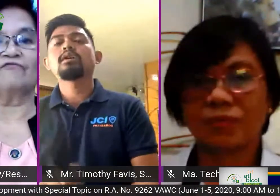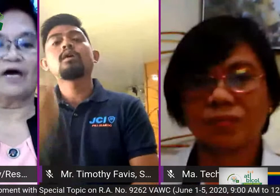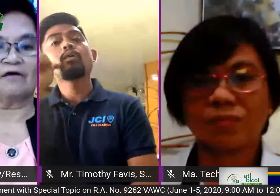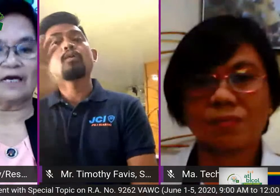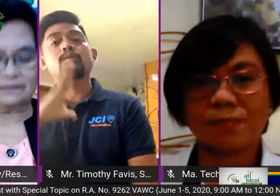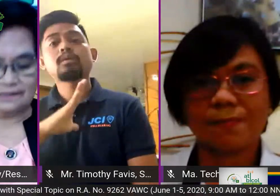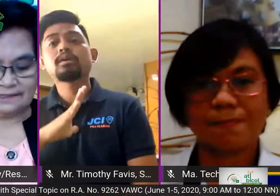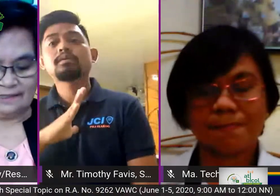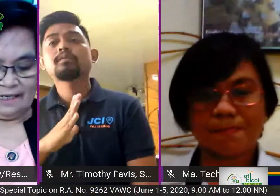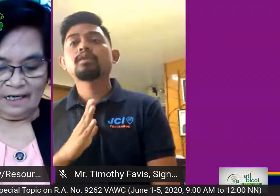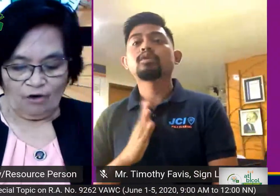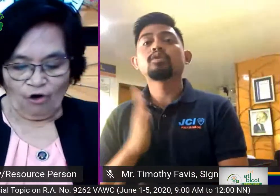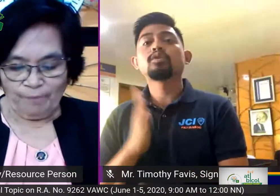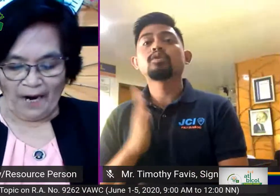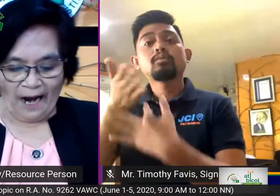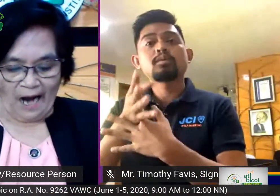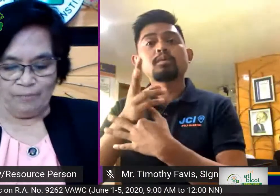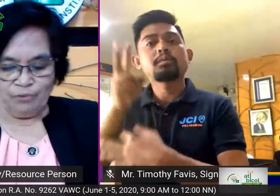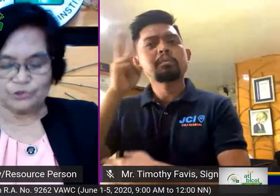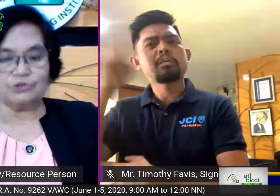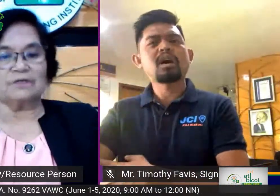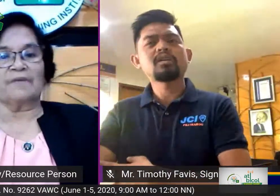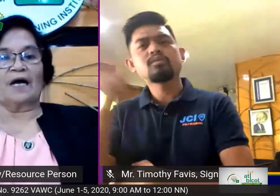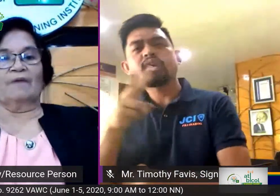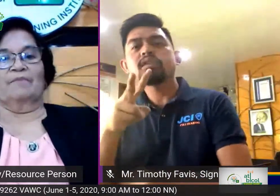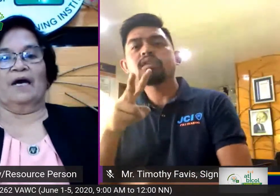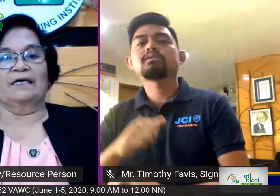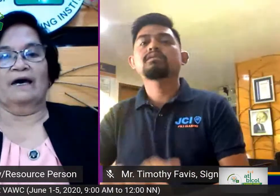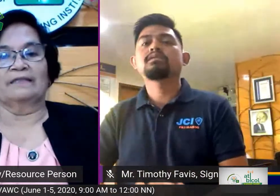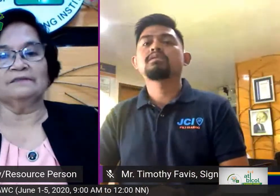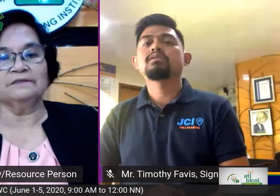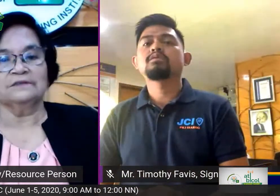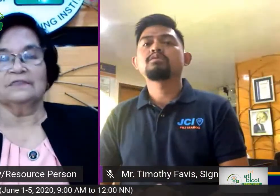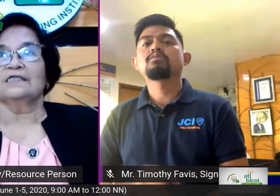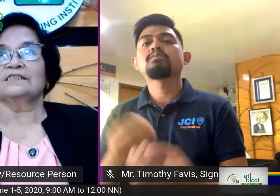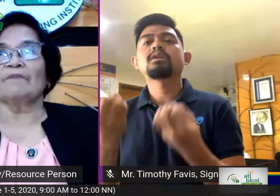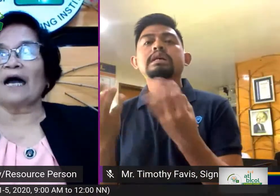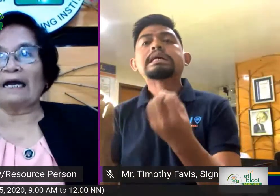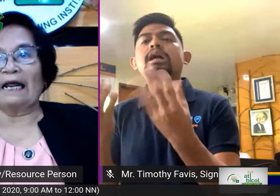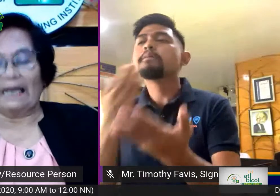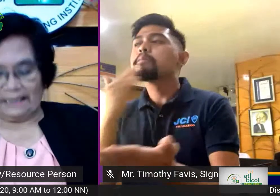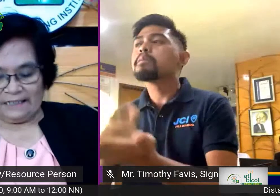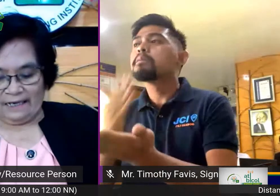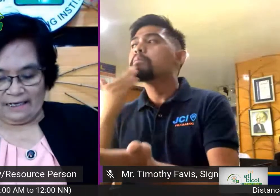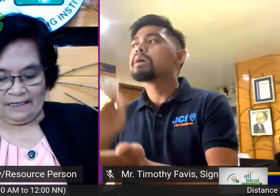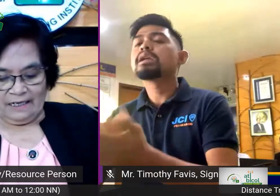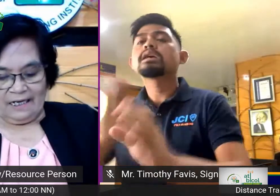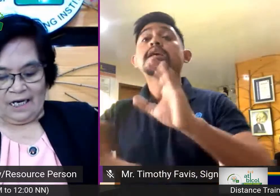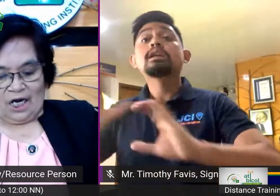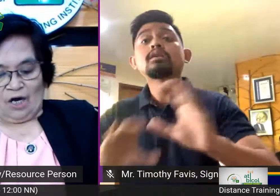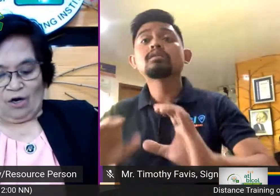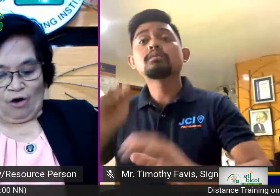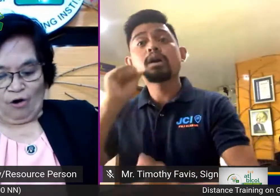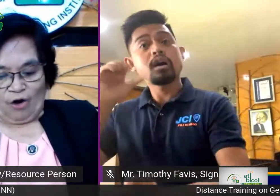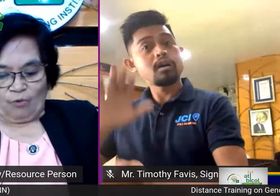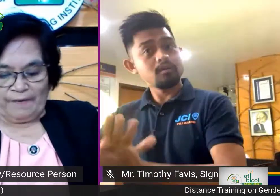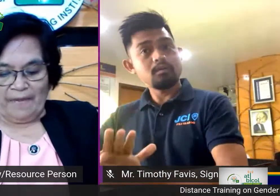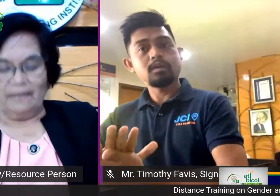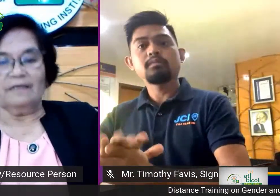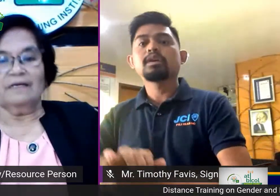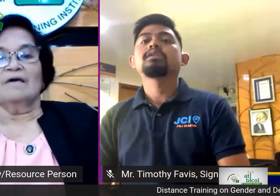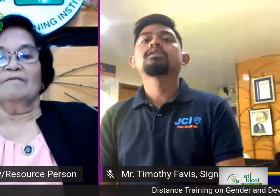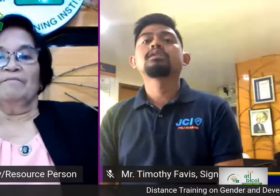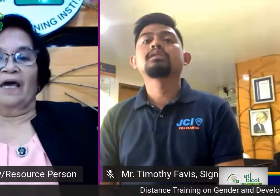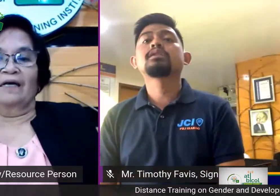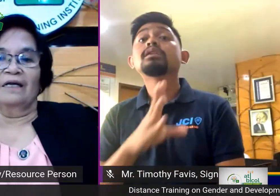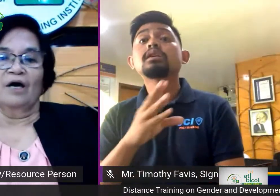records of violence or pang-aabuso sa mga kababaihan, sa mga kalalakihan, or